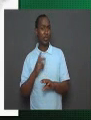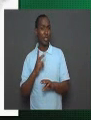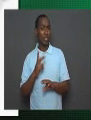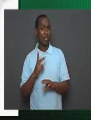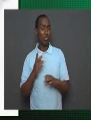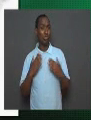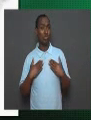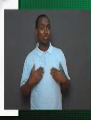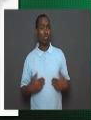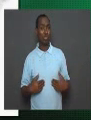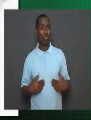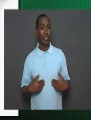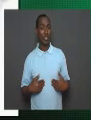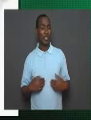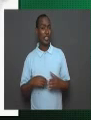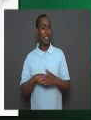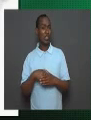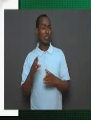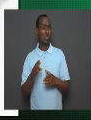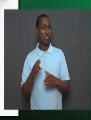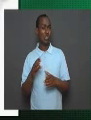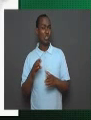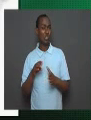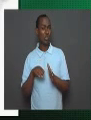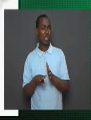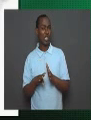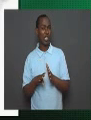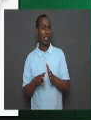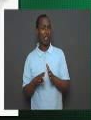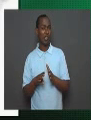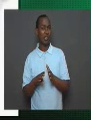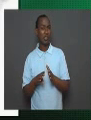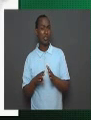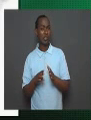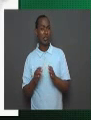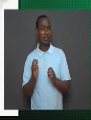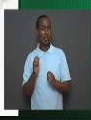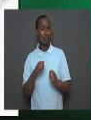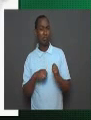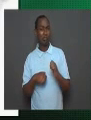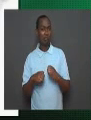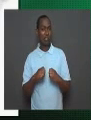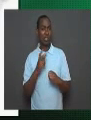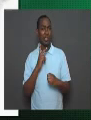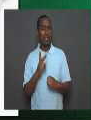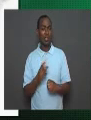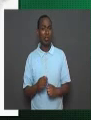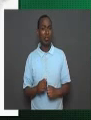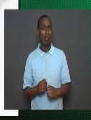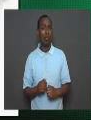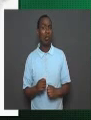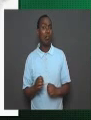pathogen or infectious agent. The common areas of swollen